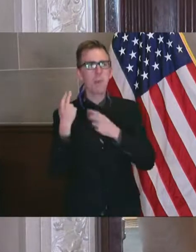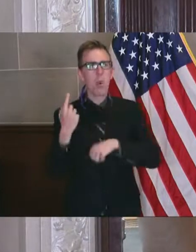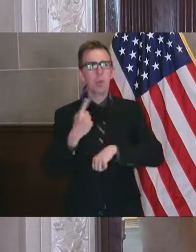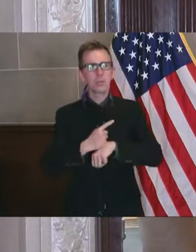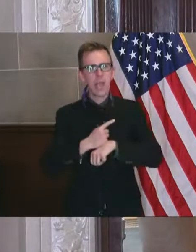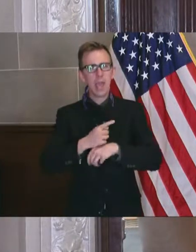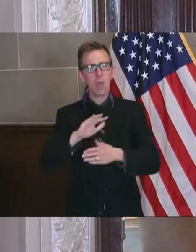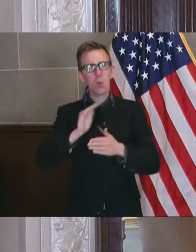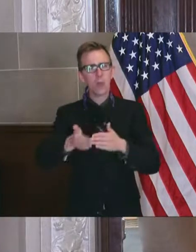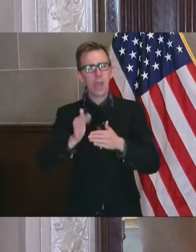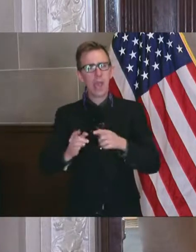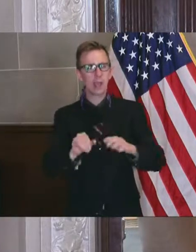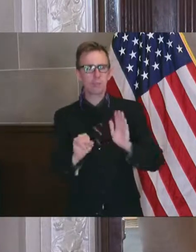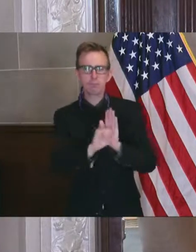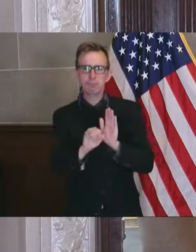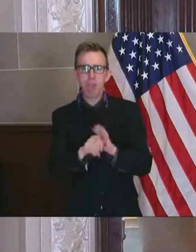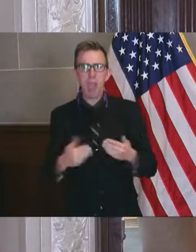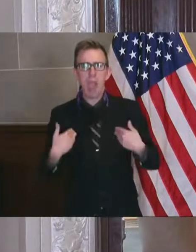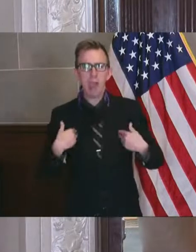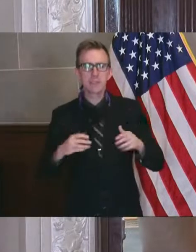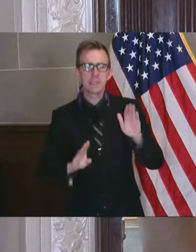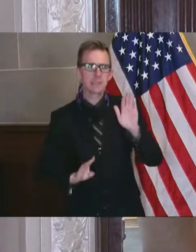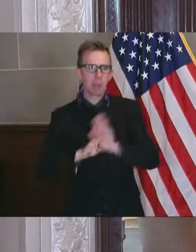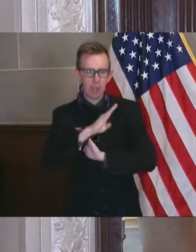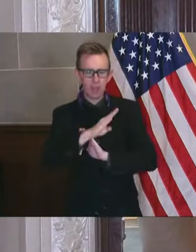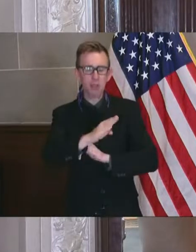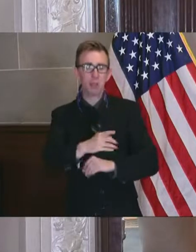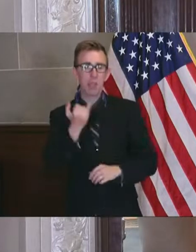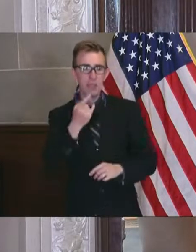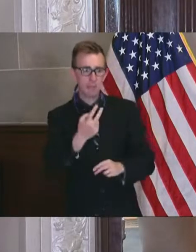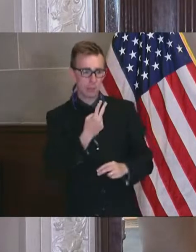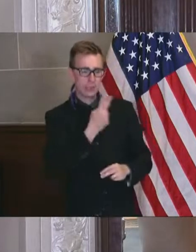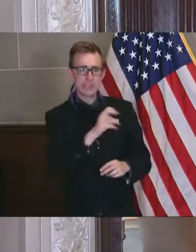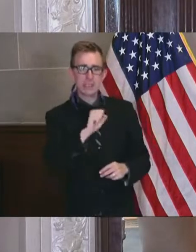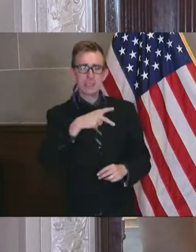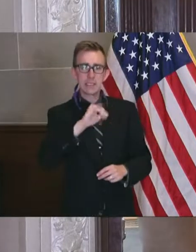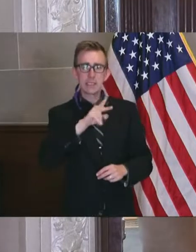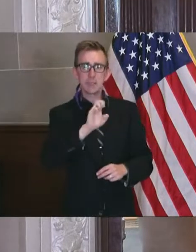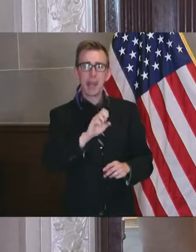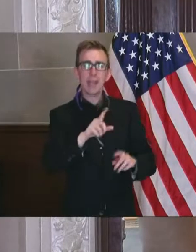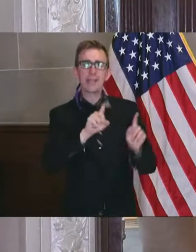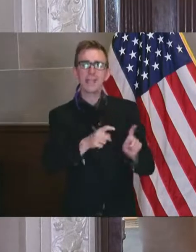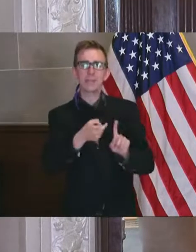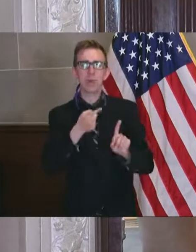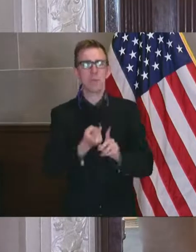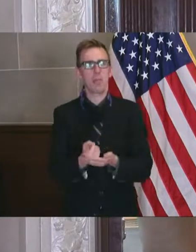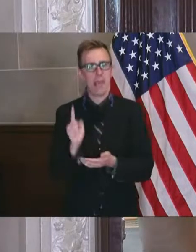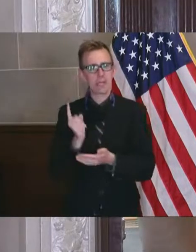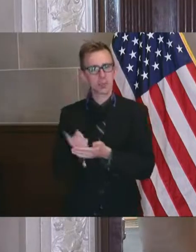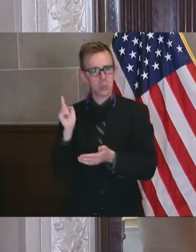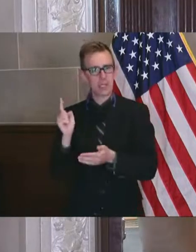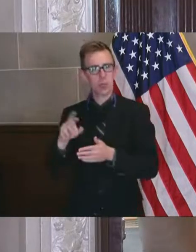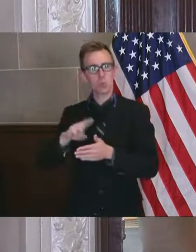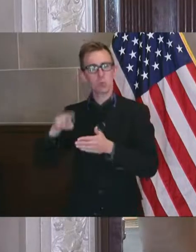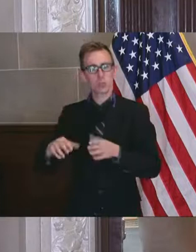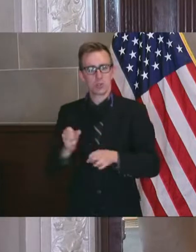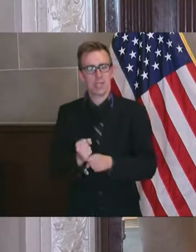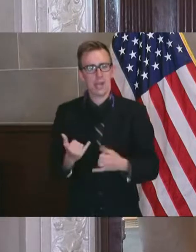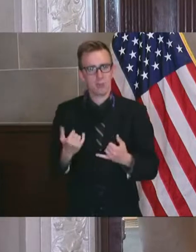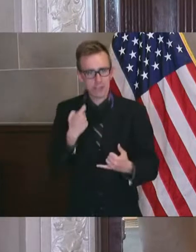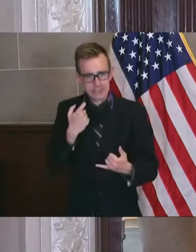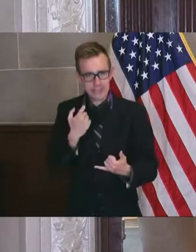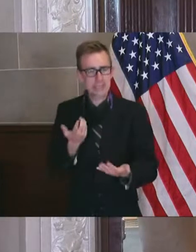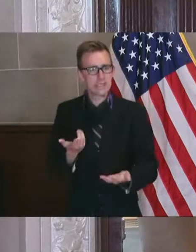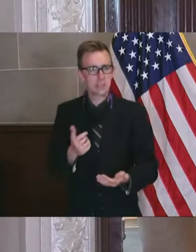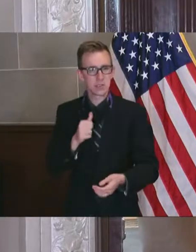positive spikes. Anything you've seen as far as the spike would have been tests from last week. There was no immediate returns